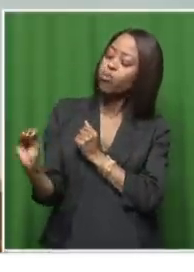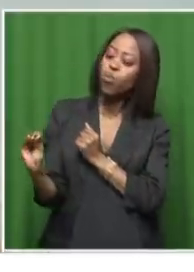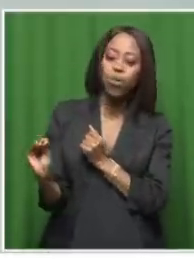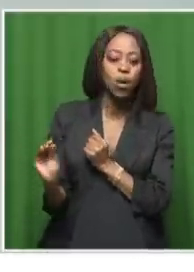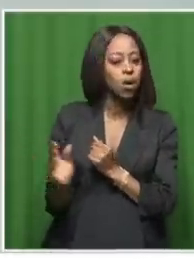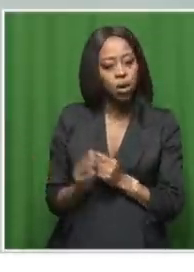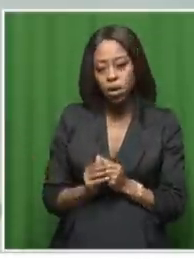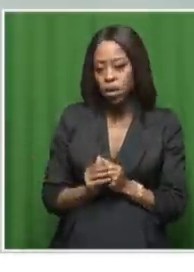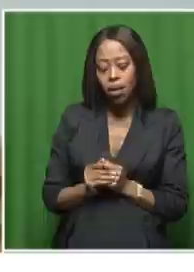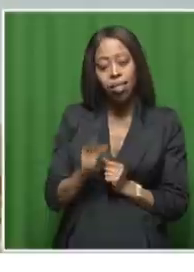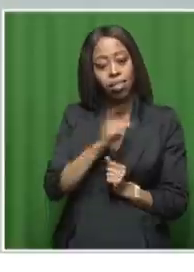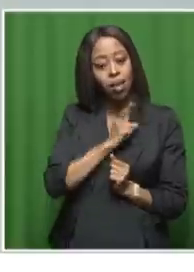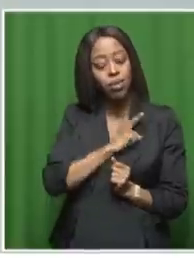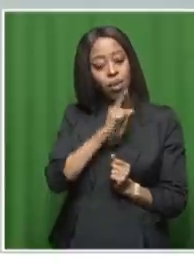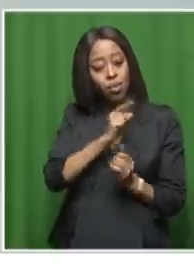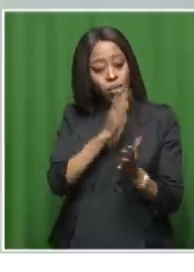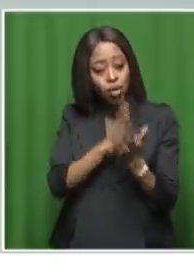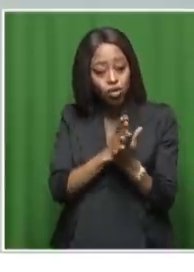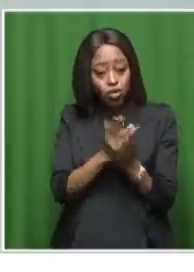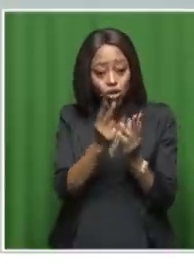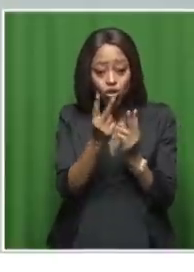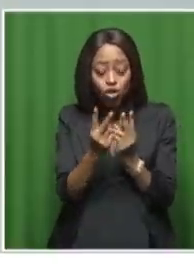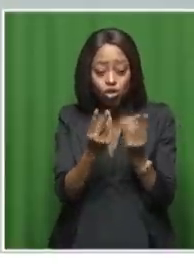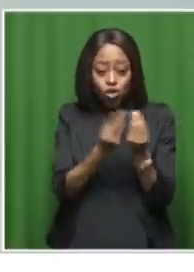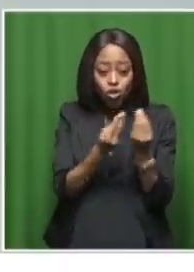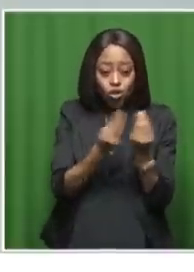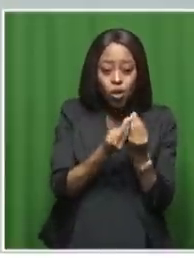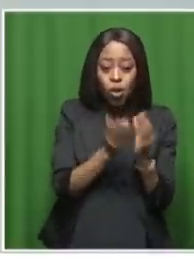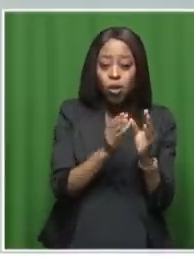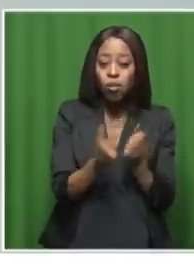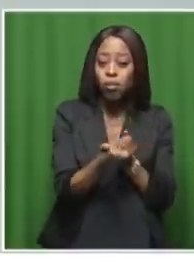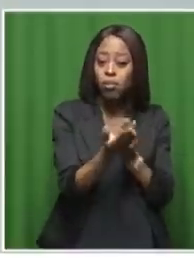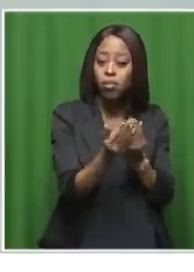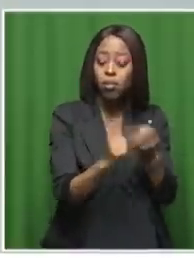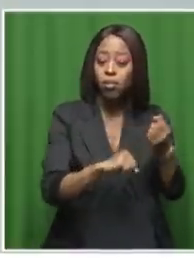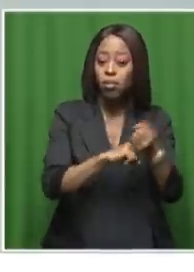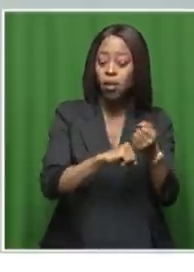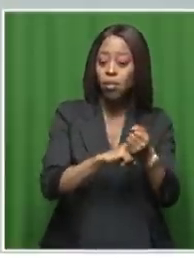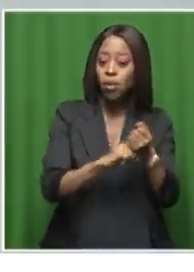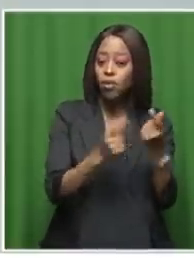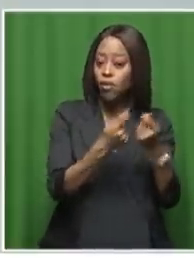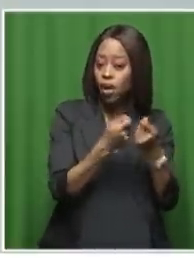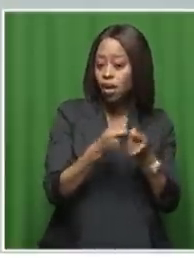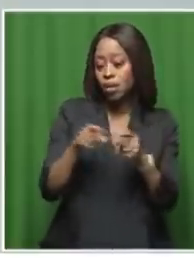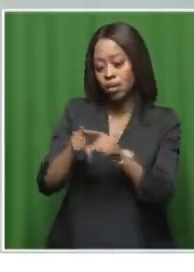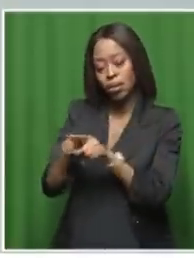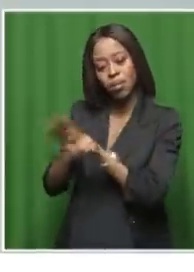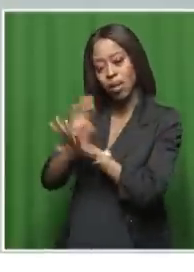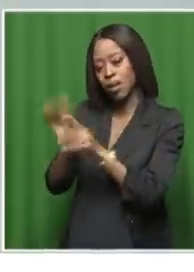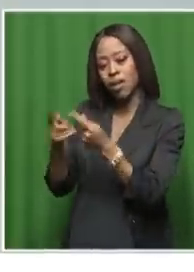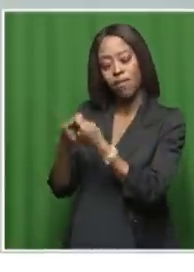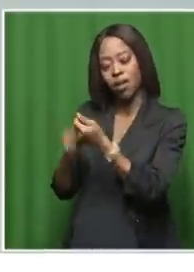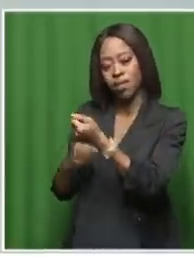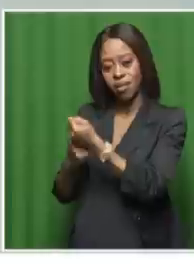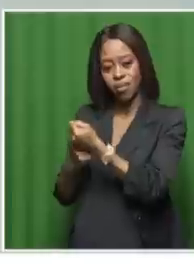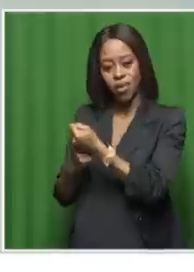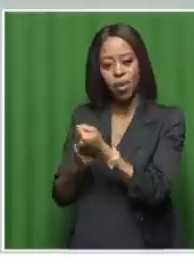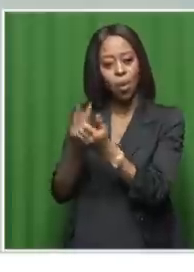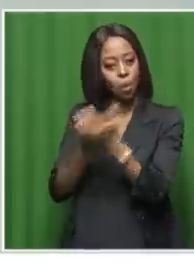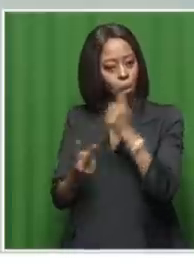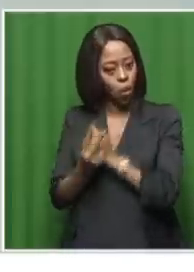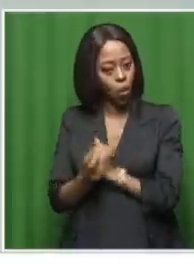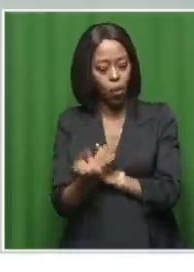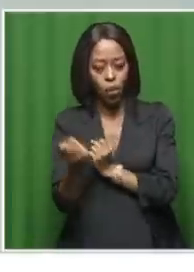why we've got to make sure that we look at the two components of the provision of the financial support, including the non-financial support, in order to make sure